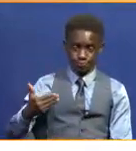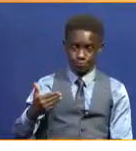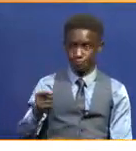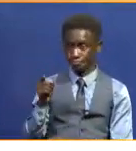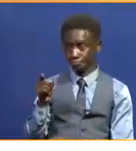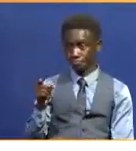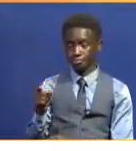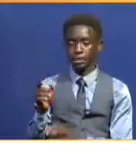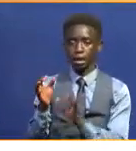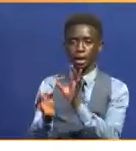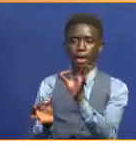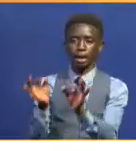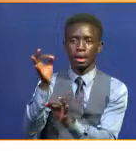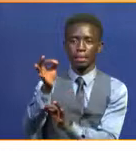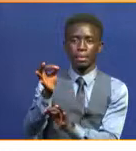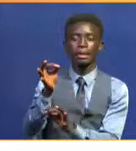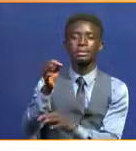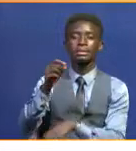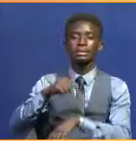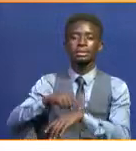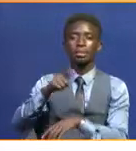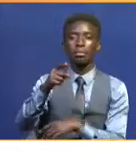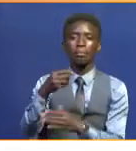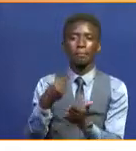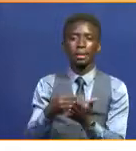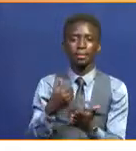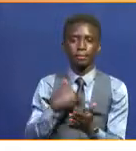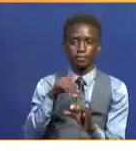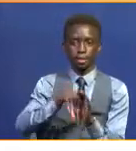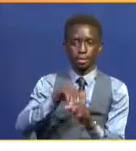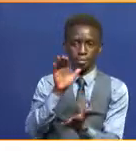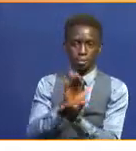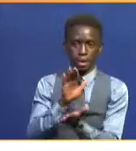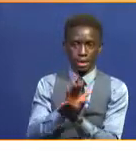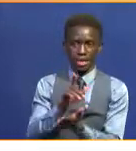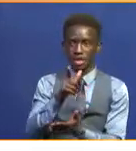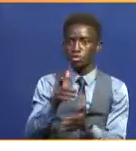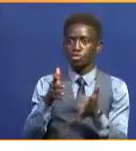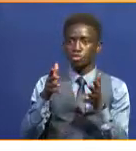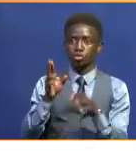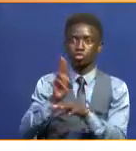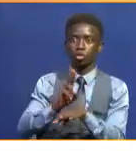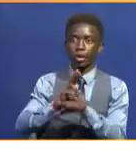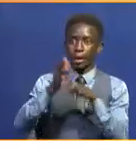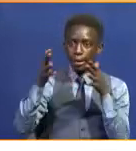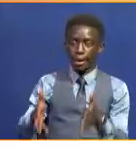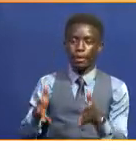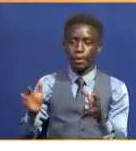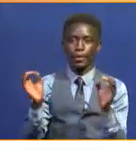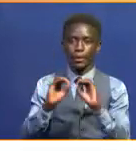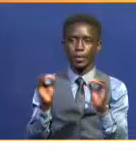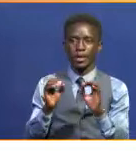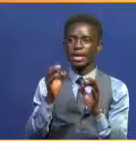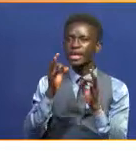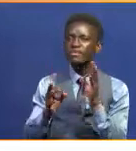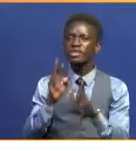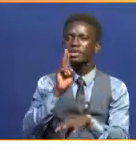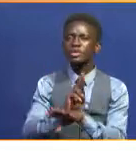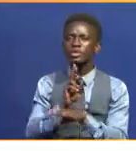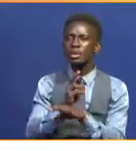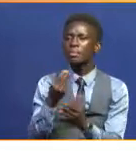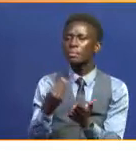maybe a replacement for money you have in the bank that you're not immediately using. And you know, if you're not using money